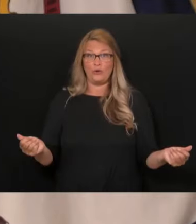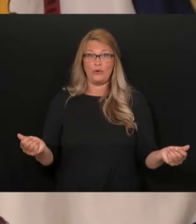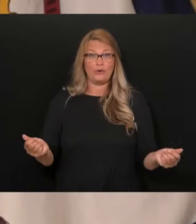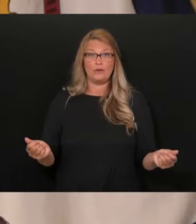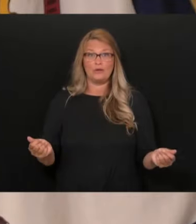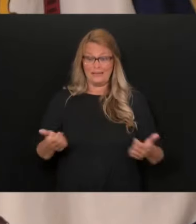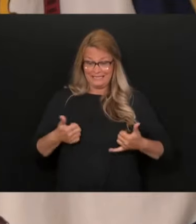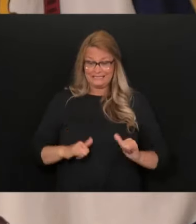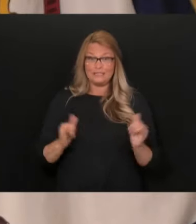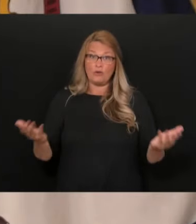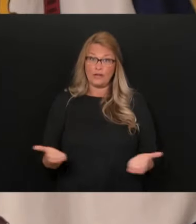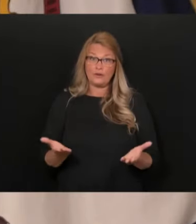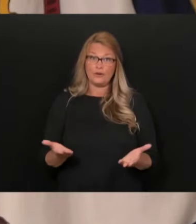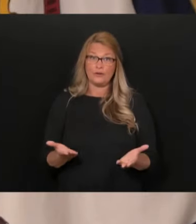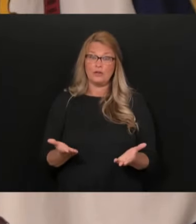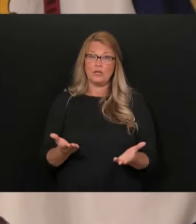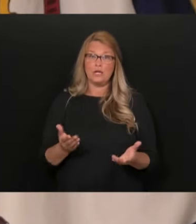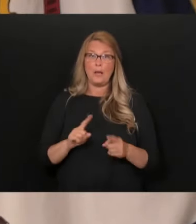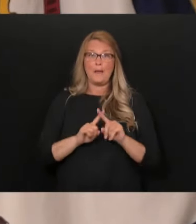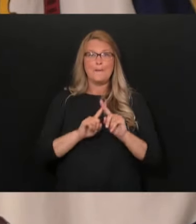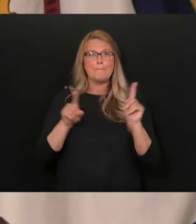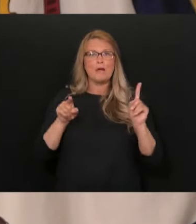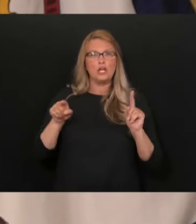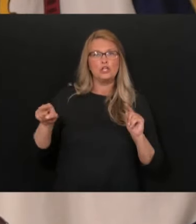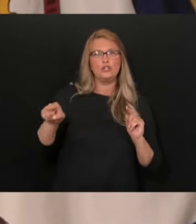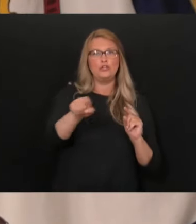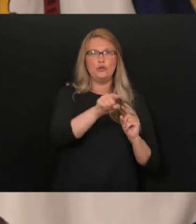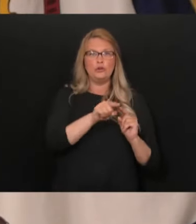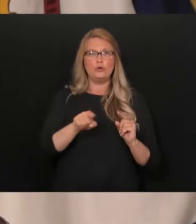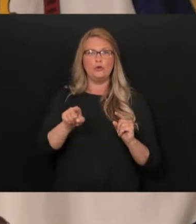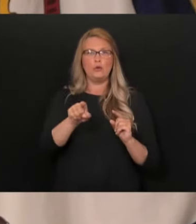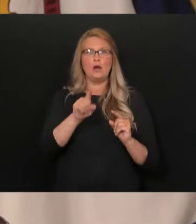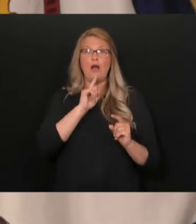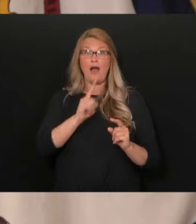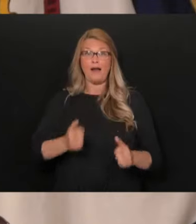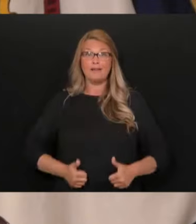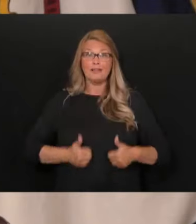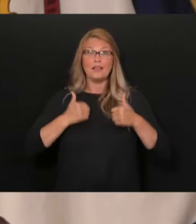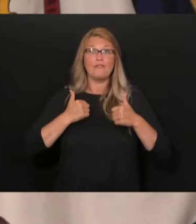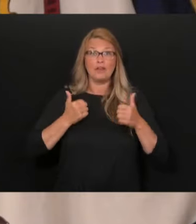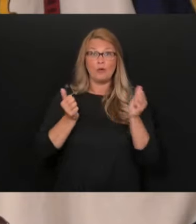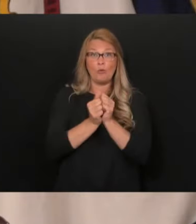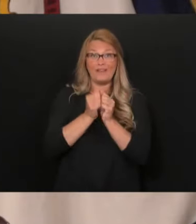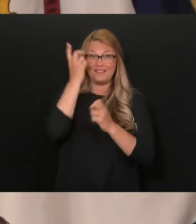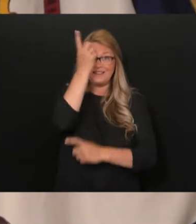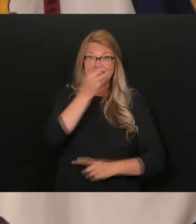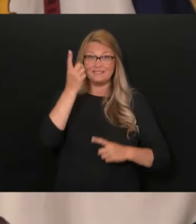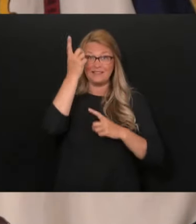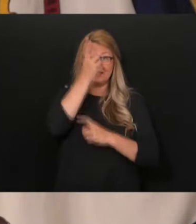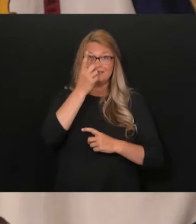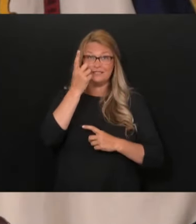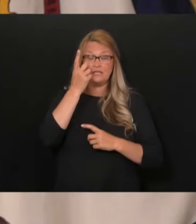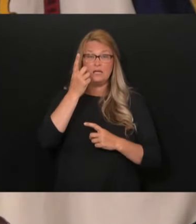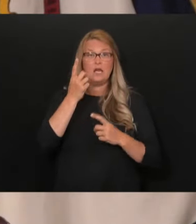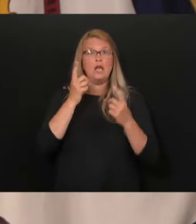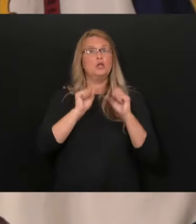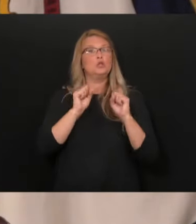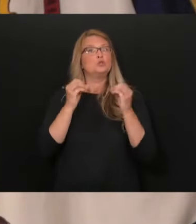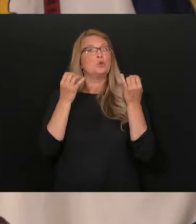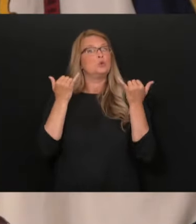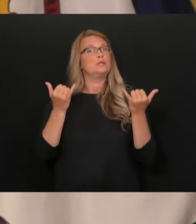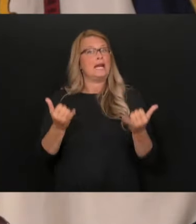here. But you're living with it. And absolutely, as we're reopening and